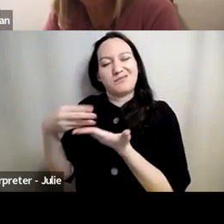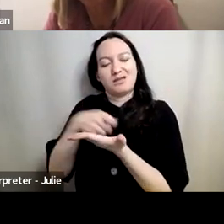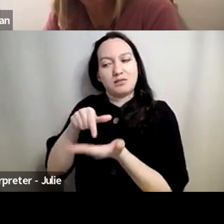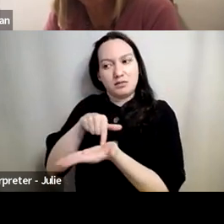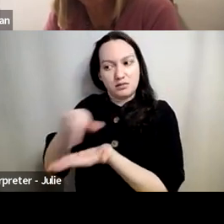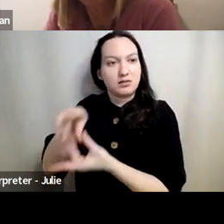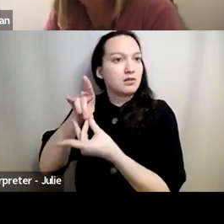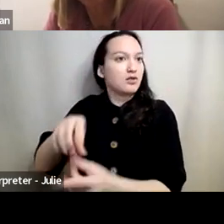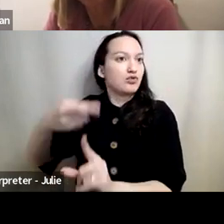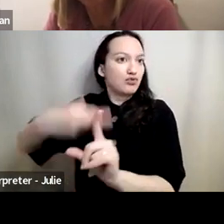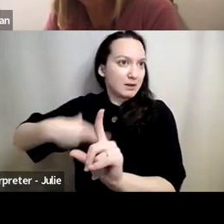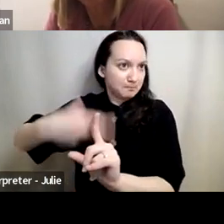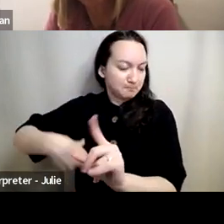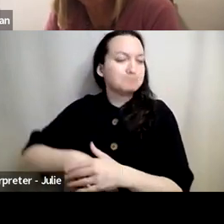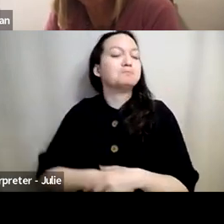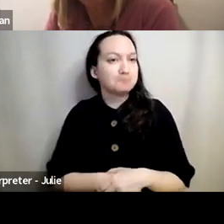rent.